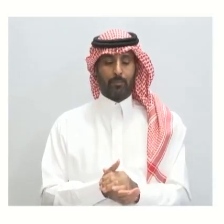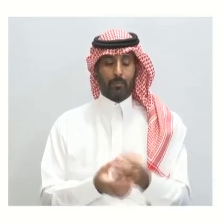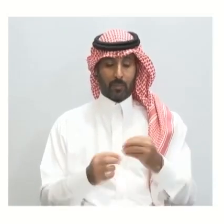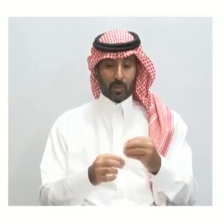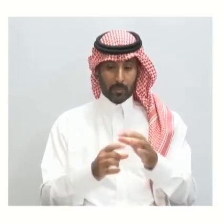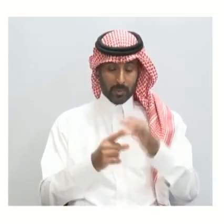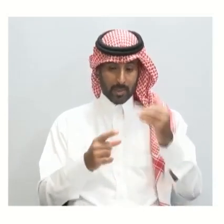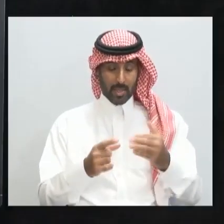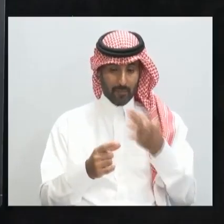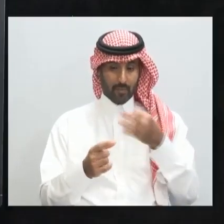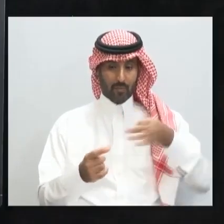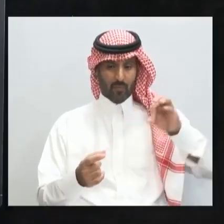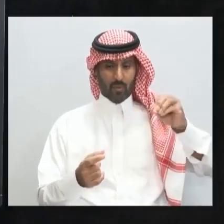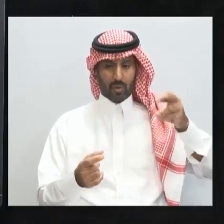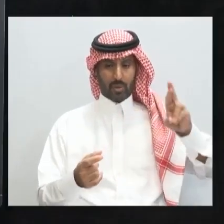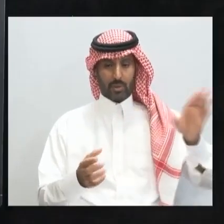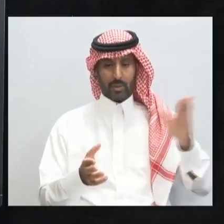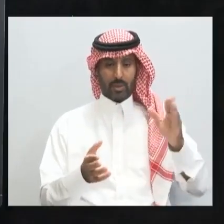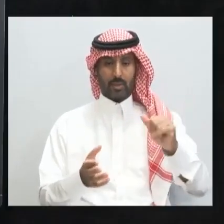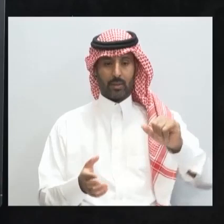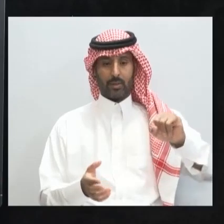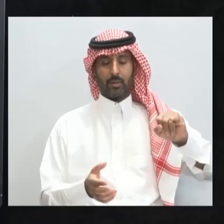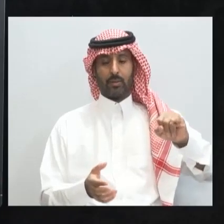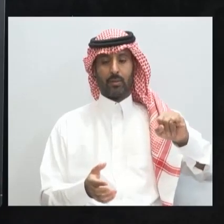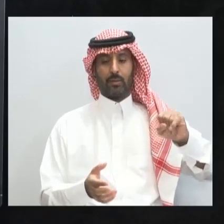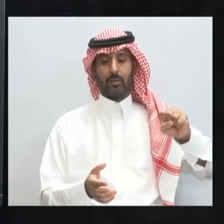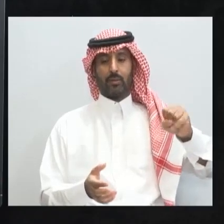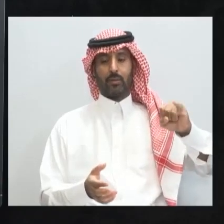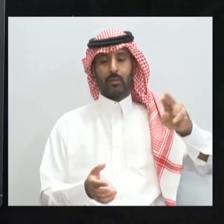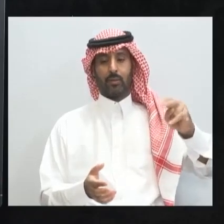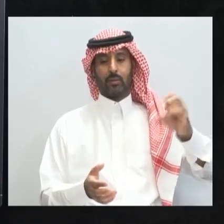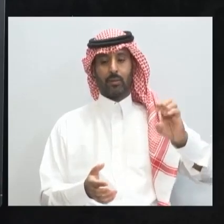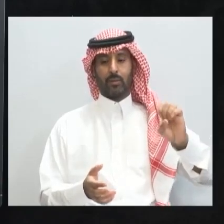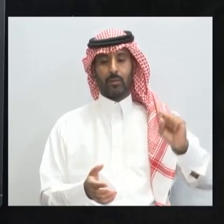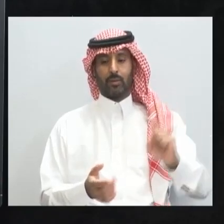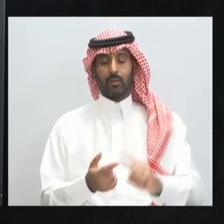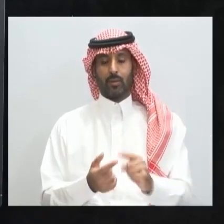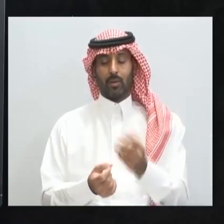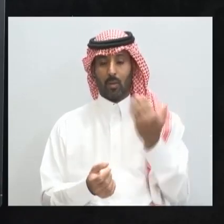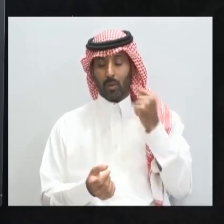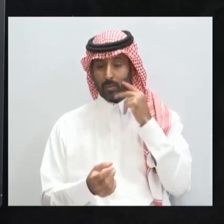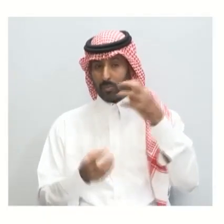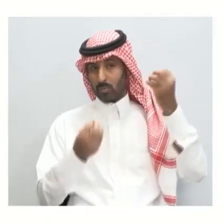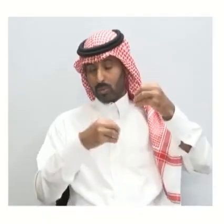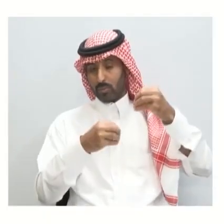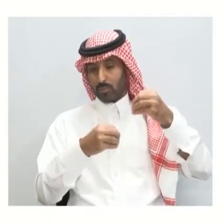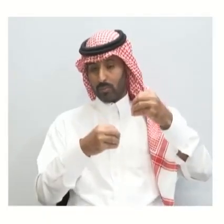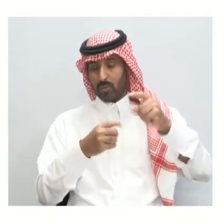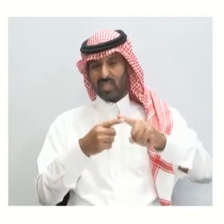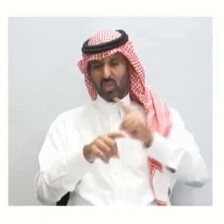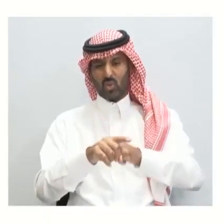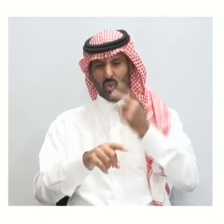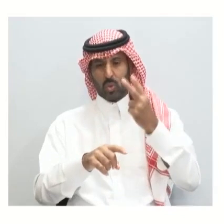Now this is an easy exercise here, just to apply either for or since. So we have here, it has been raining